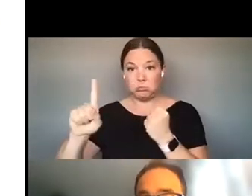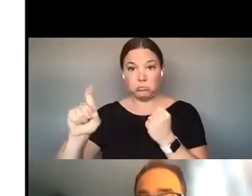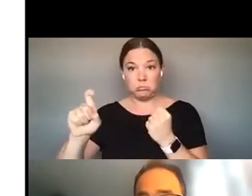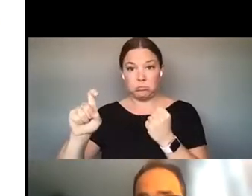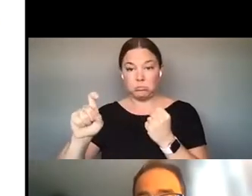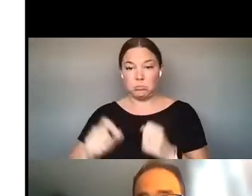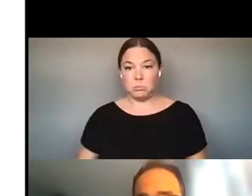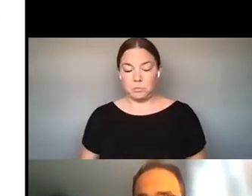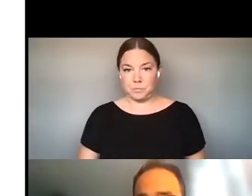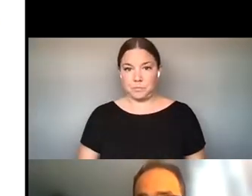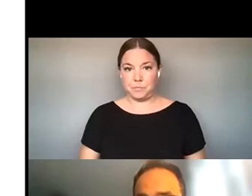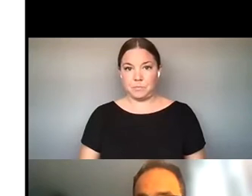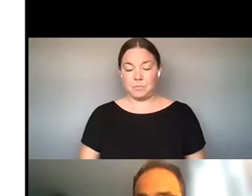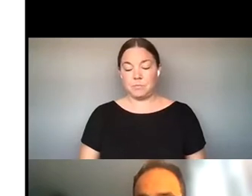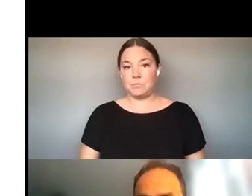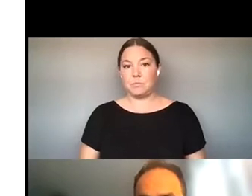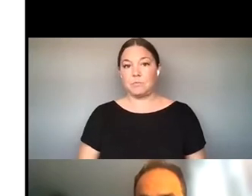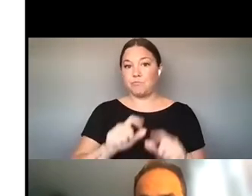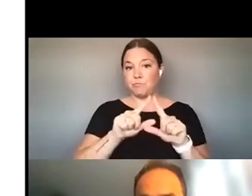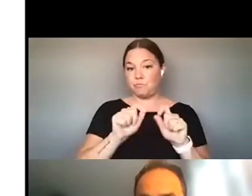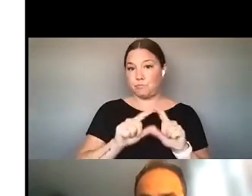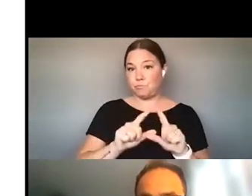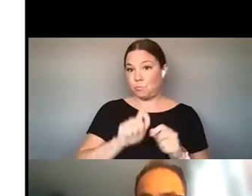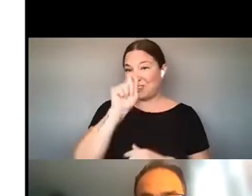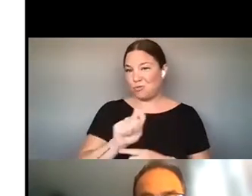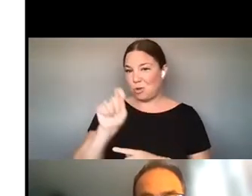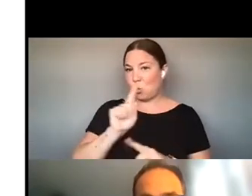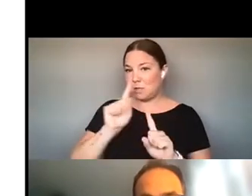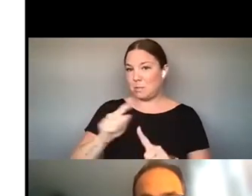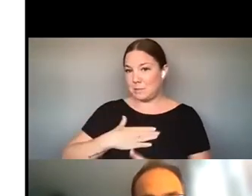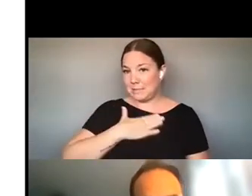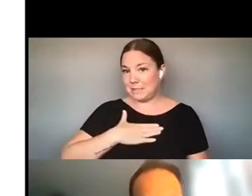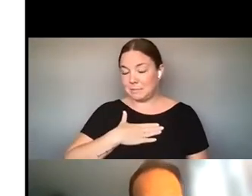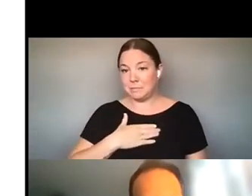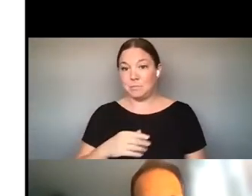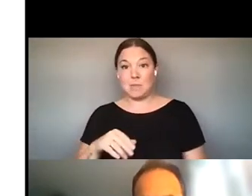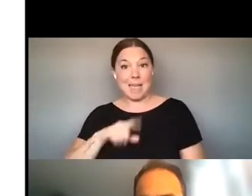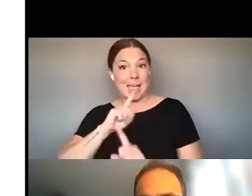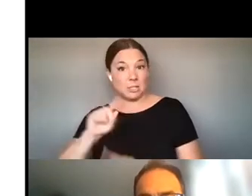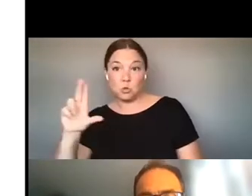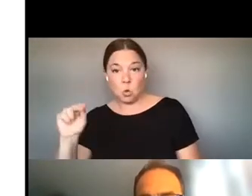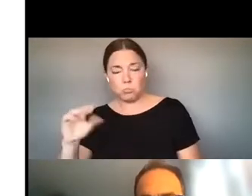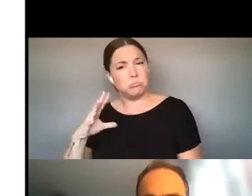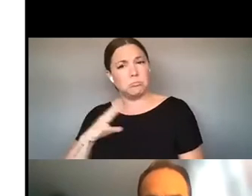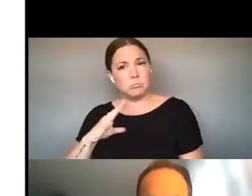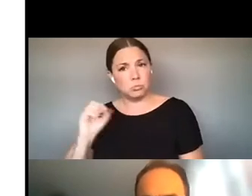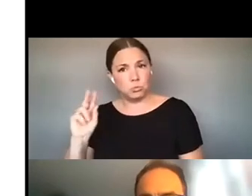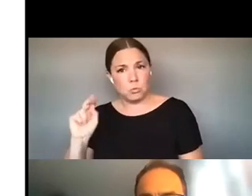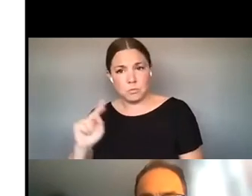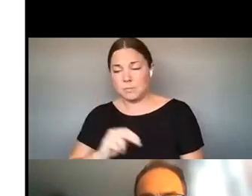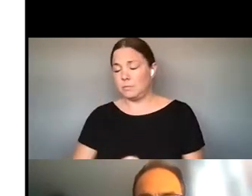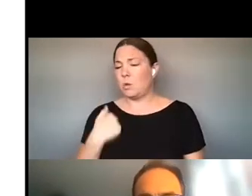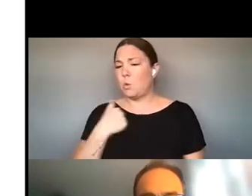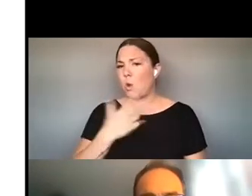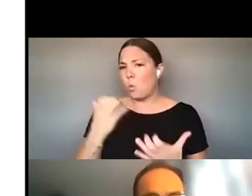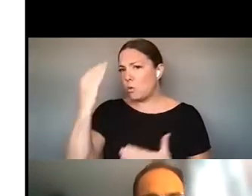Please check your response when you see the survey. If your answer is no, that's okay. We just want to get a